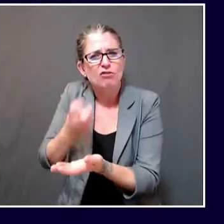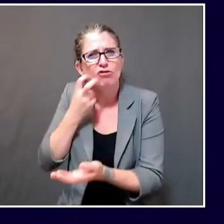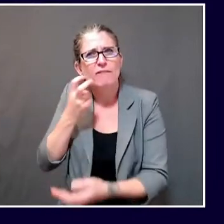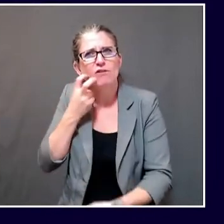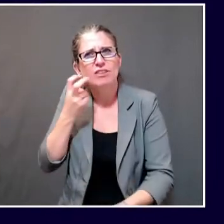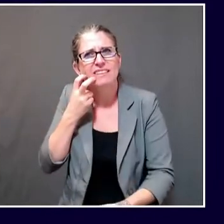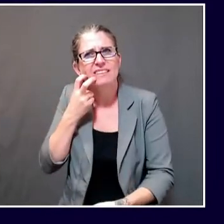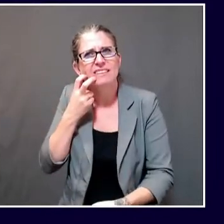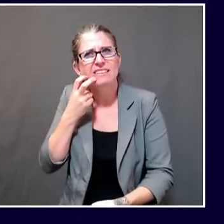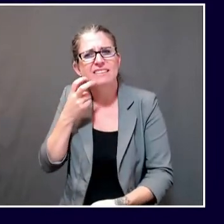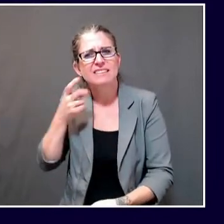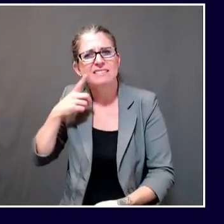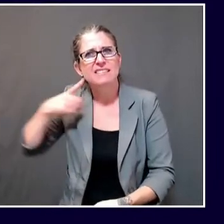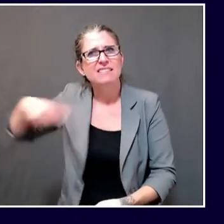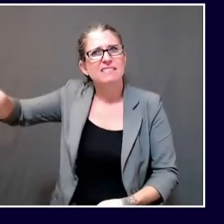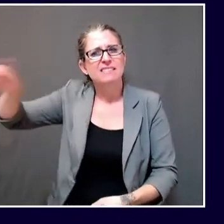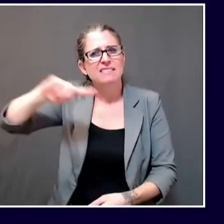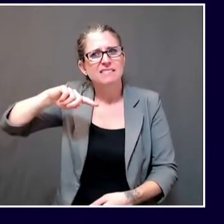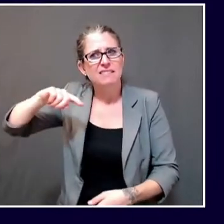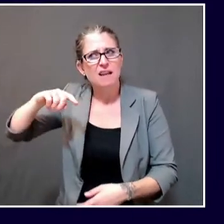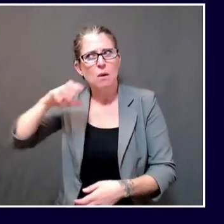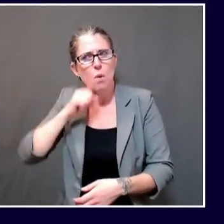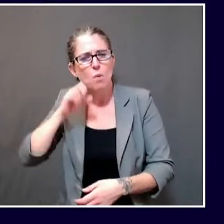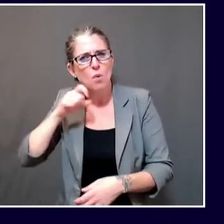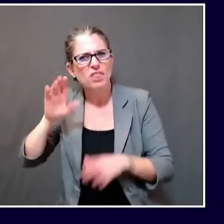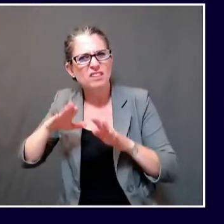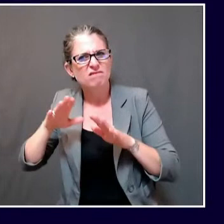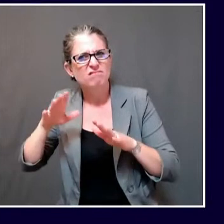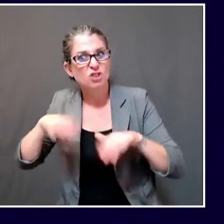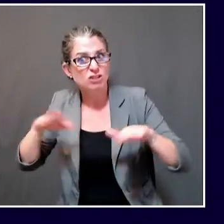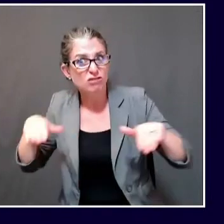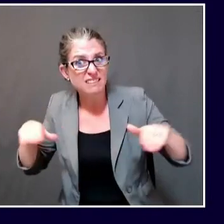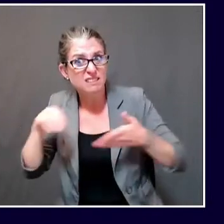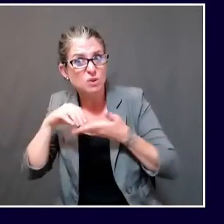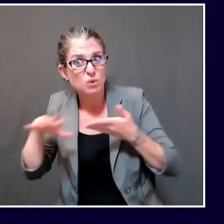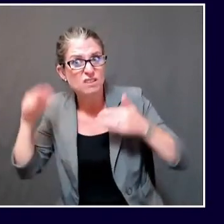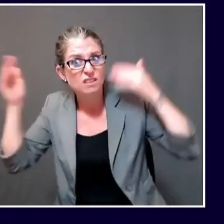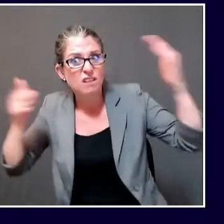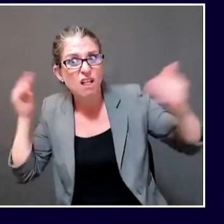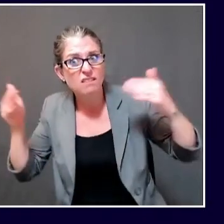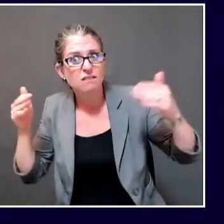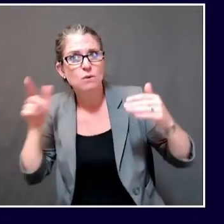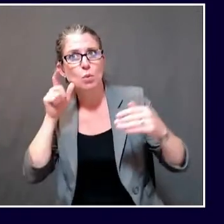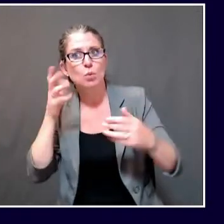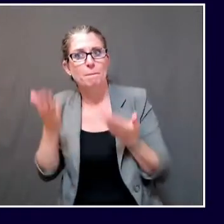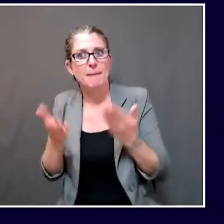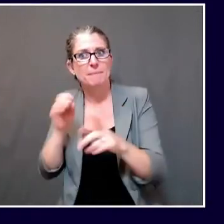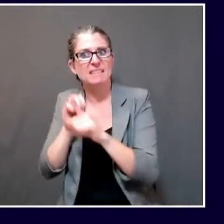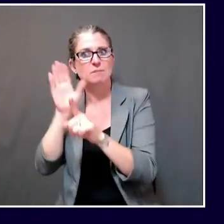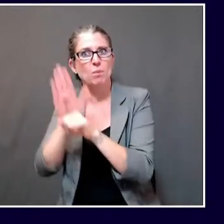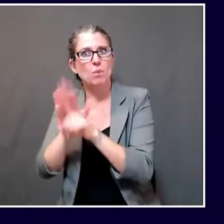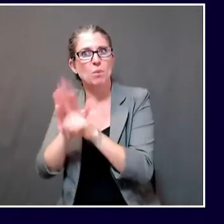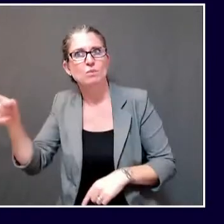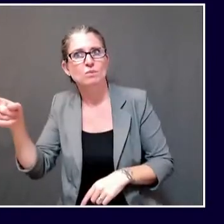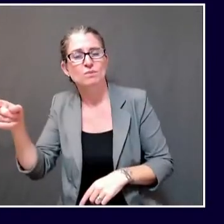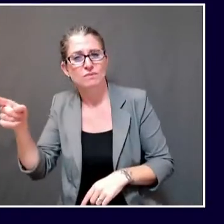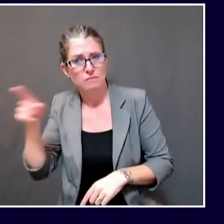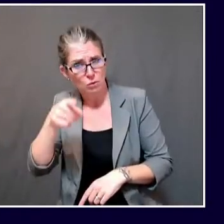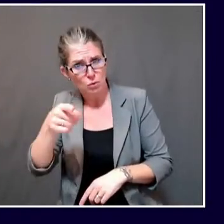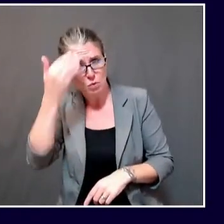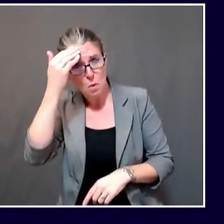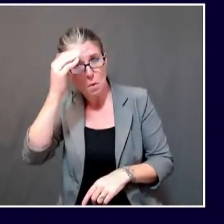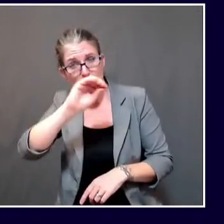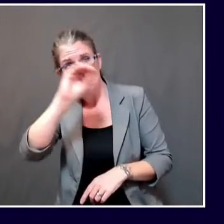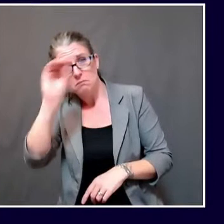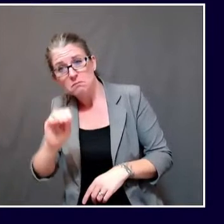have a bottom line number of how many people were potentially exposed? So right now, Joe, I'm